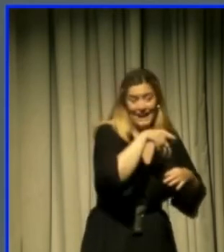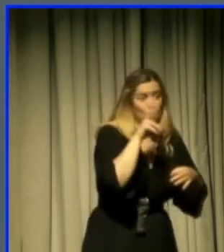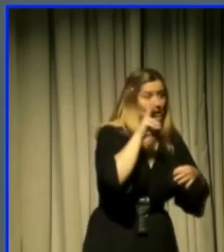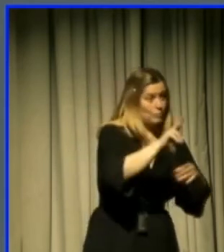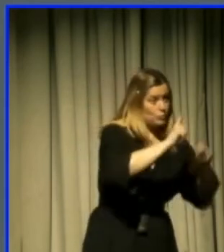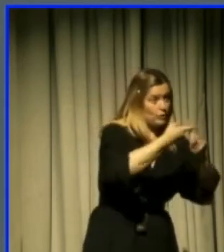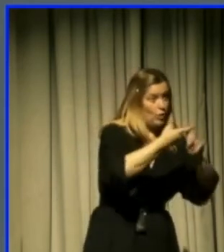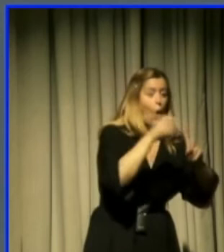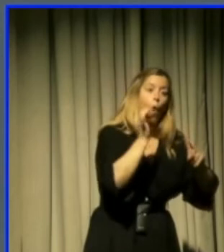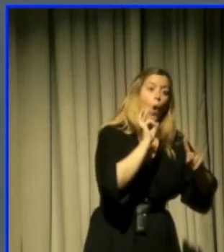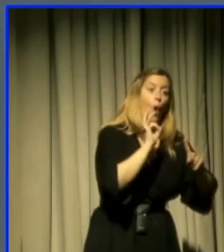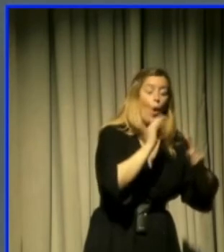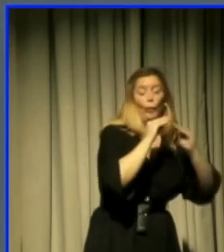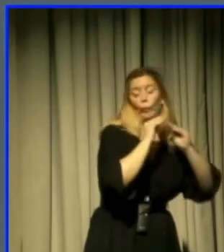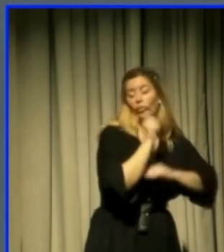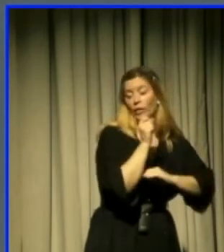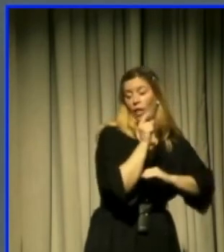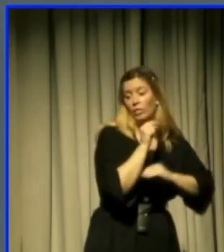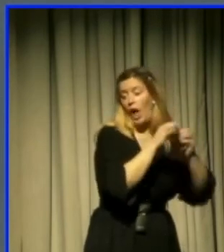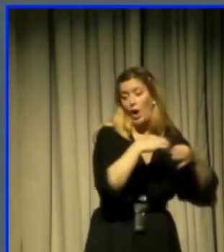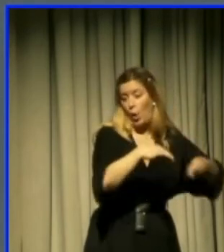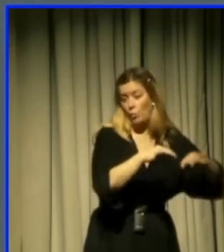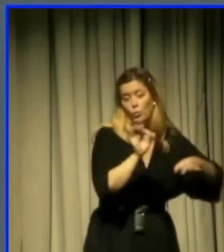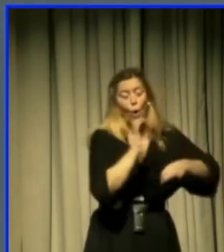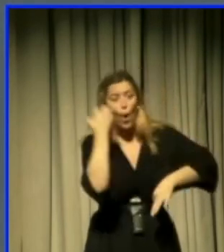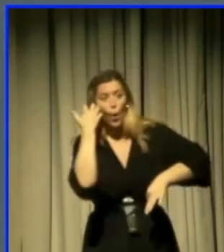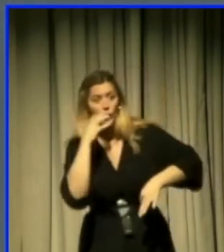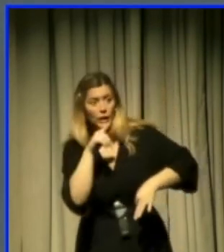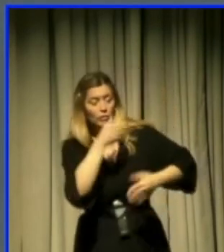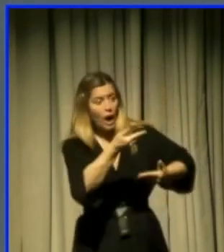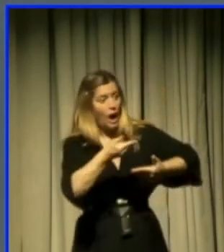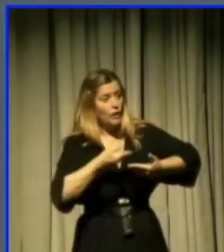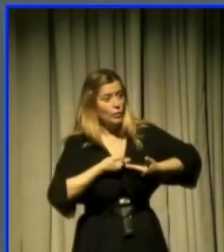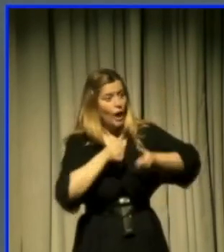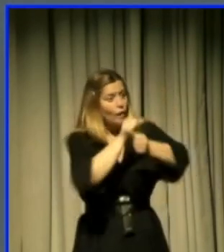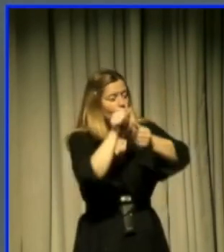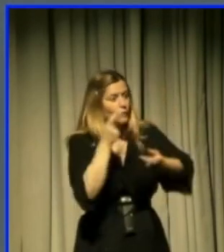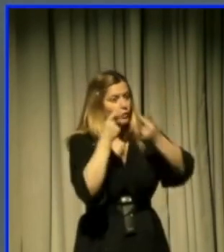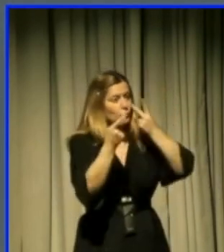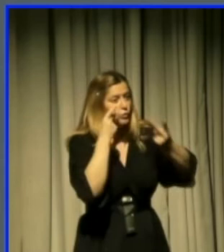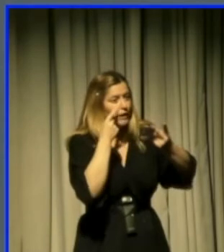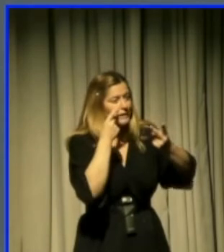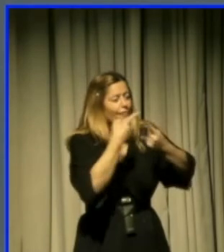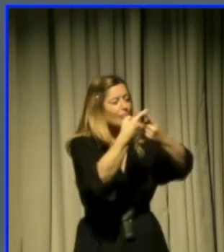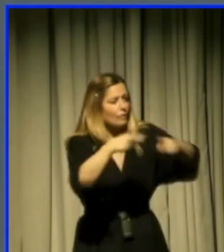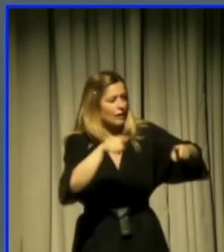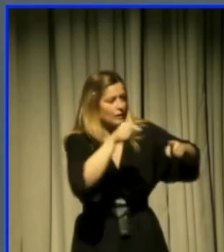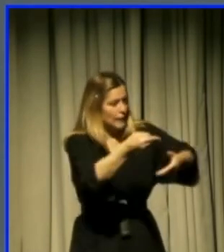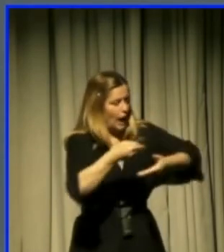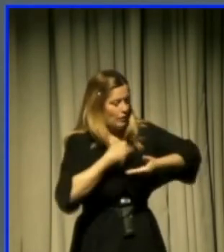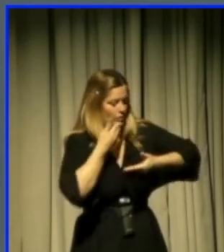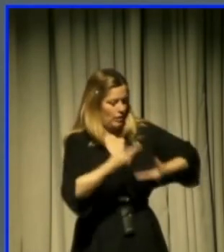not standard visual formats, and basically just gives like a score. So you can see here that the score here